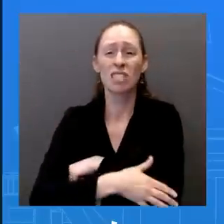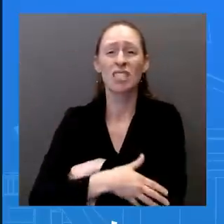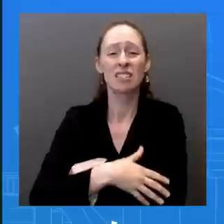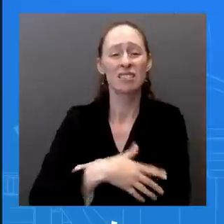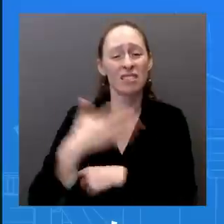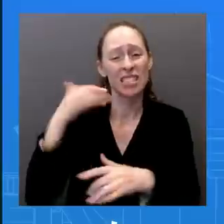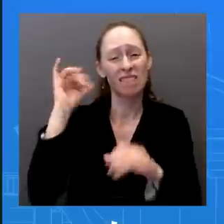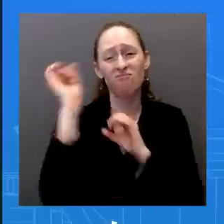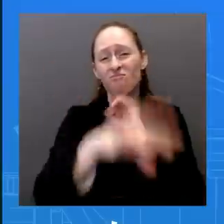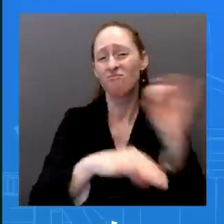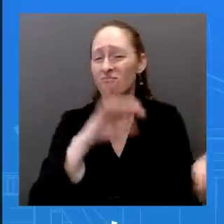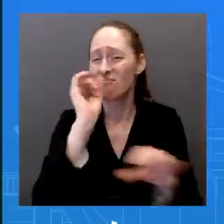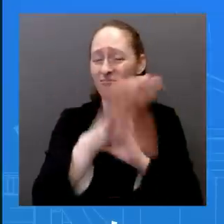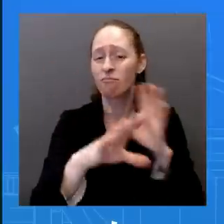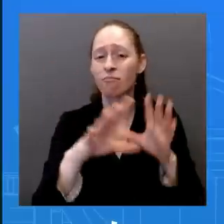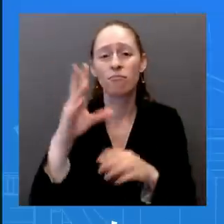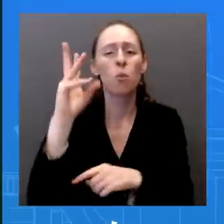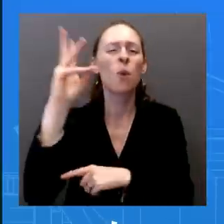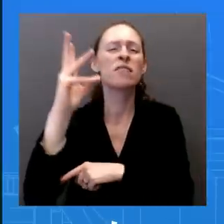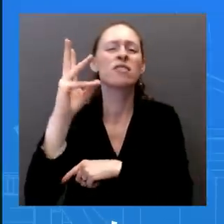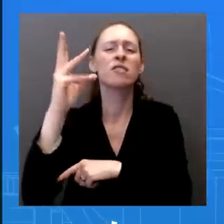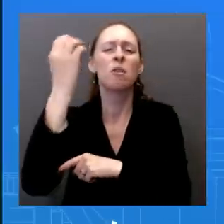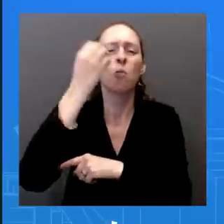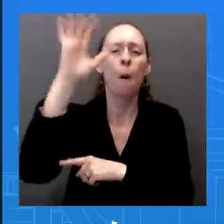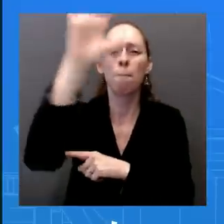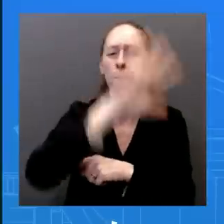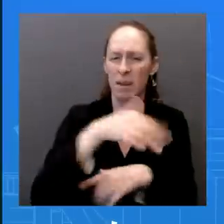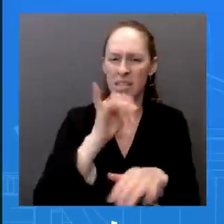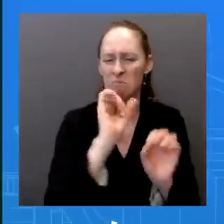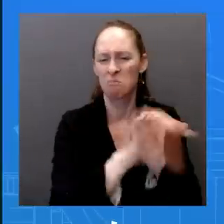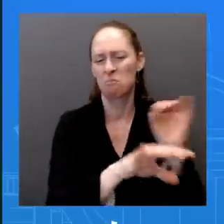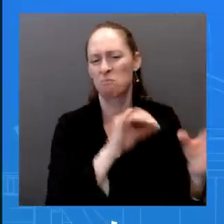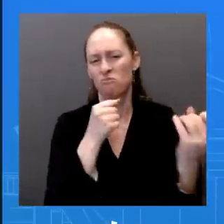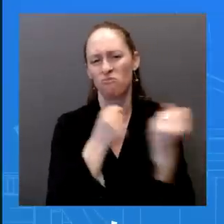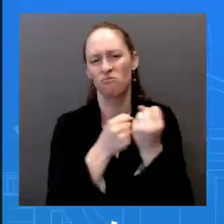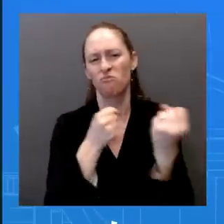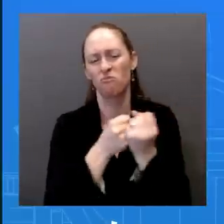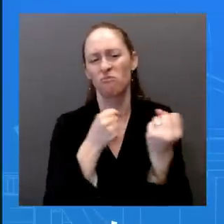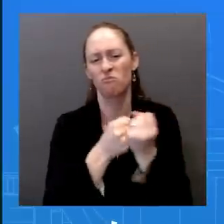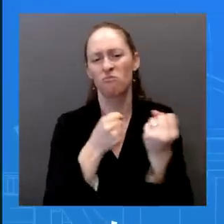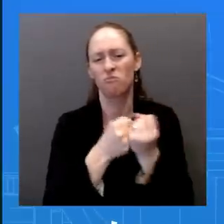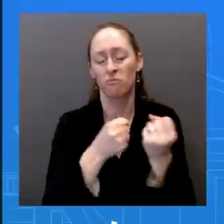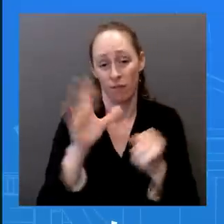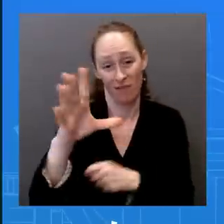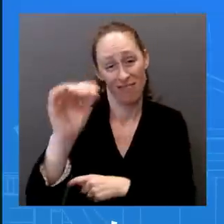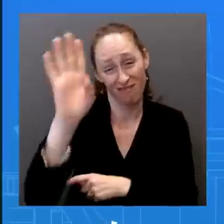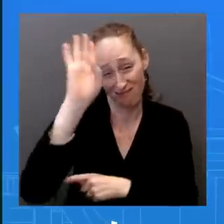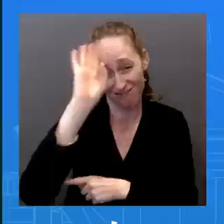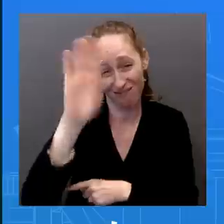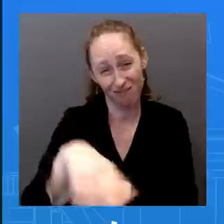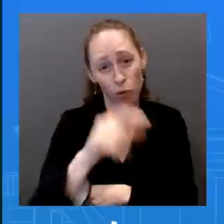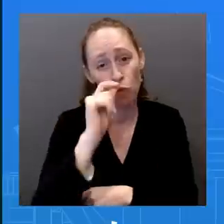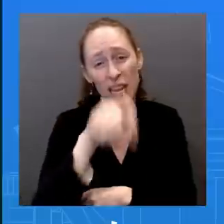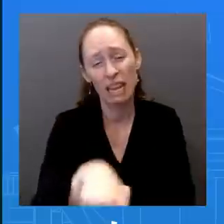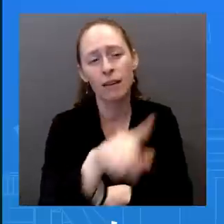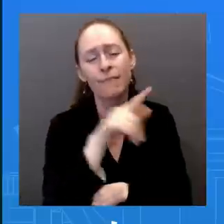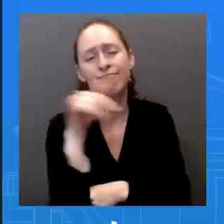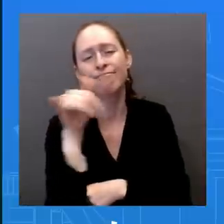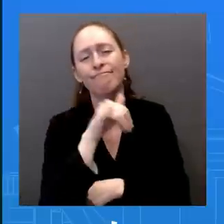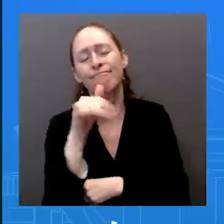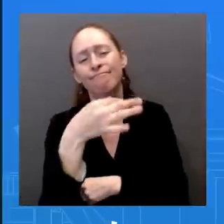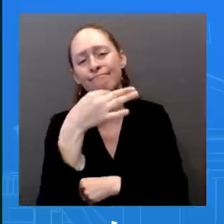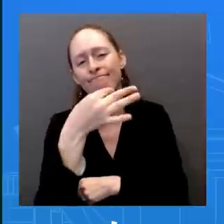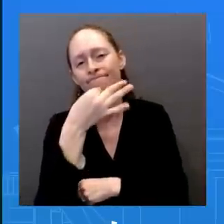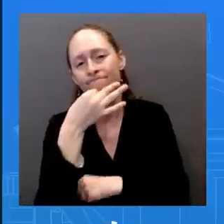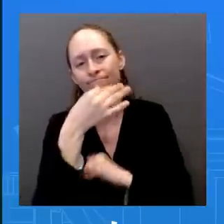courage of the Ukrainian armed forces and the willingness of Ukrainians to take up arms in very large numbers,